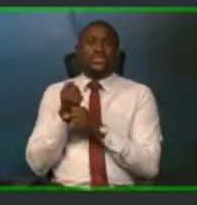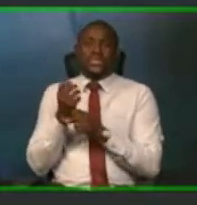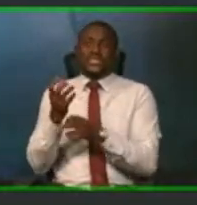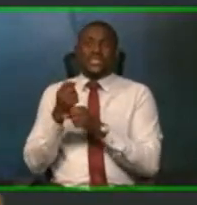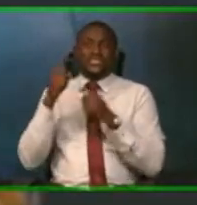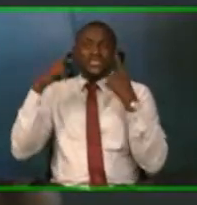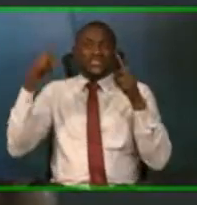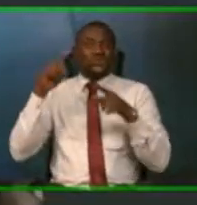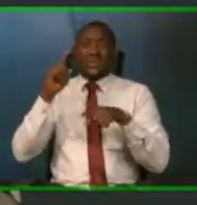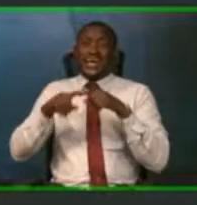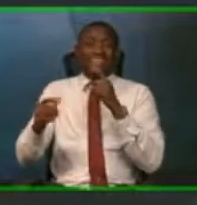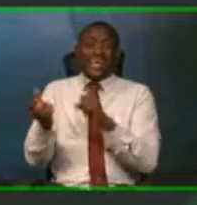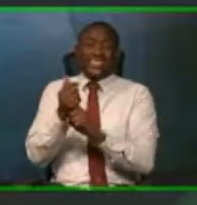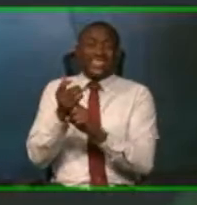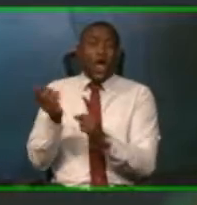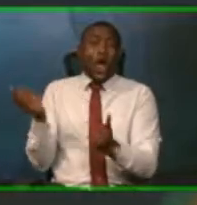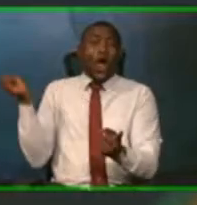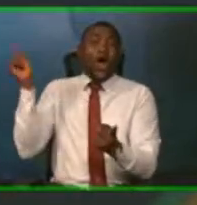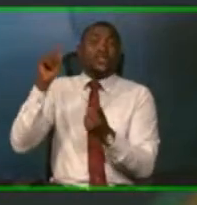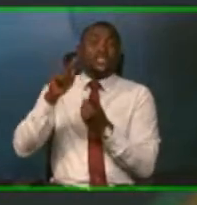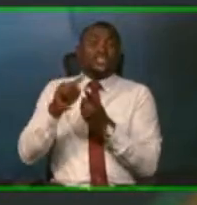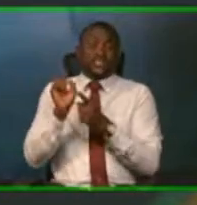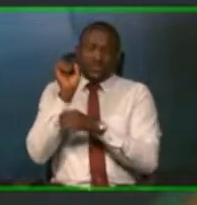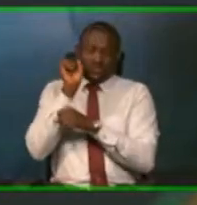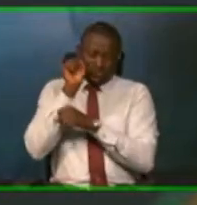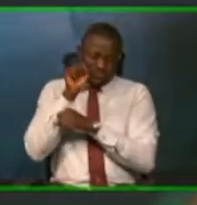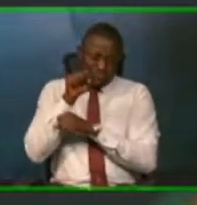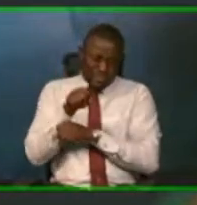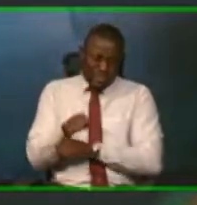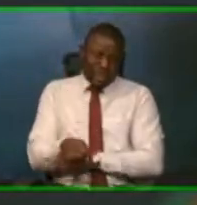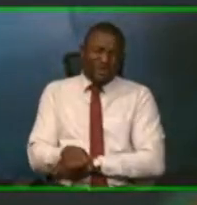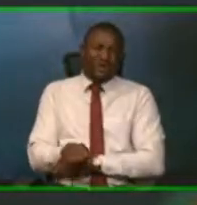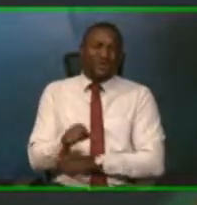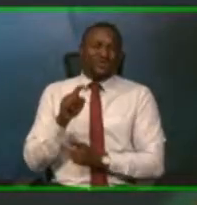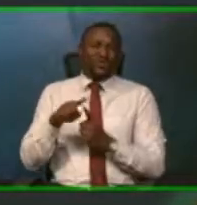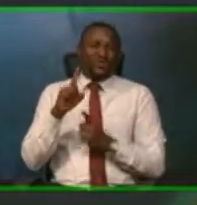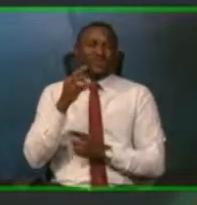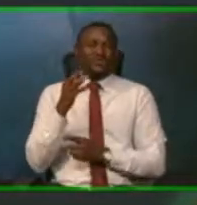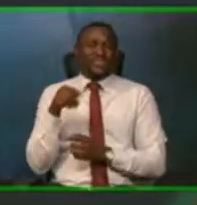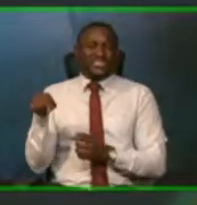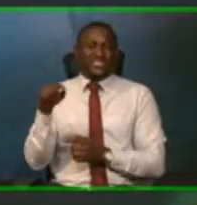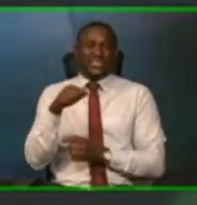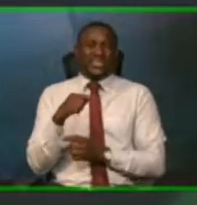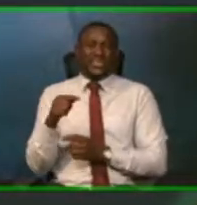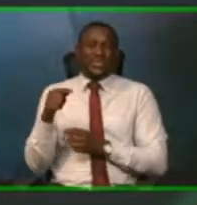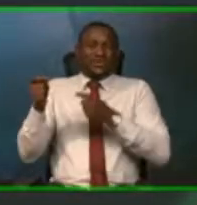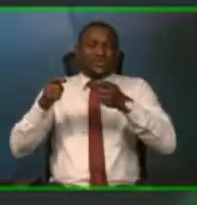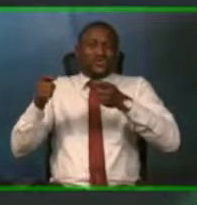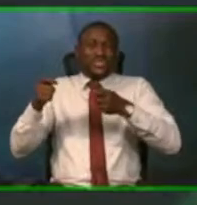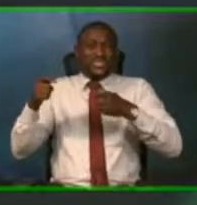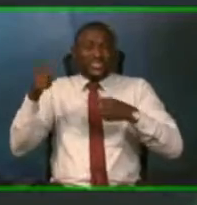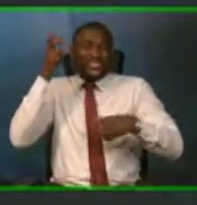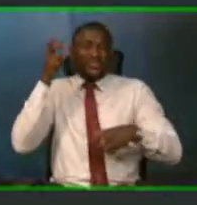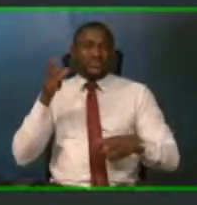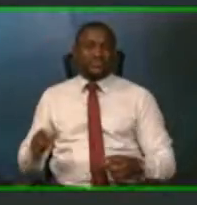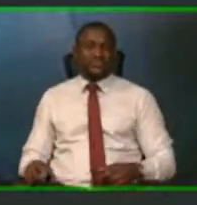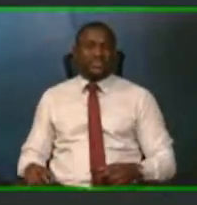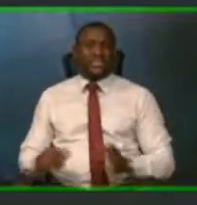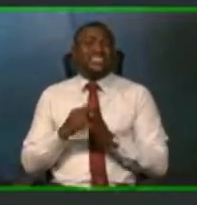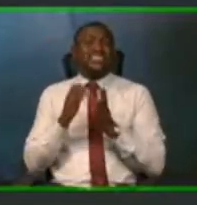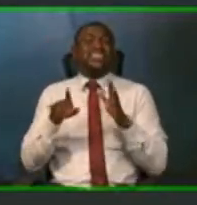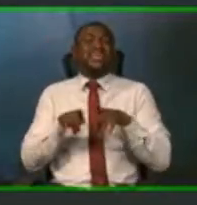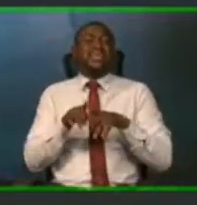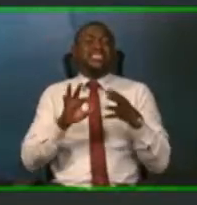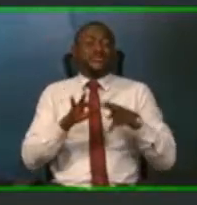attain until you pledge your allegiance clearly to one of these governments. It's like a spiritual meter.